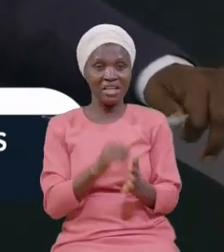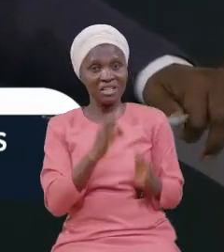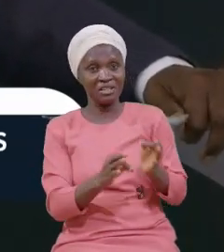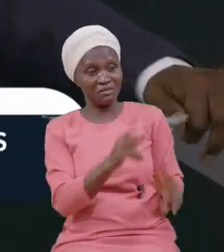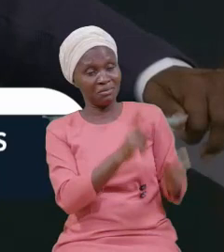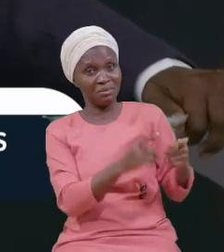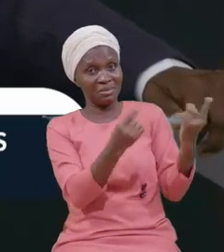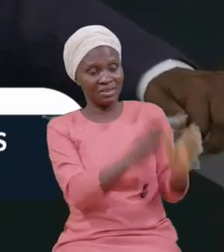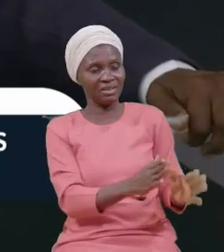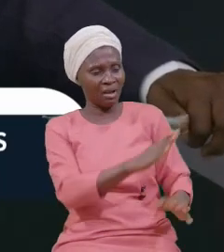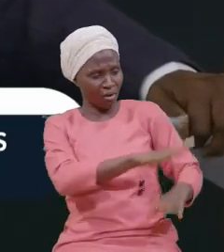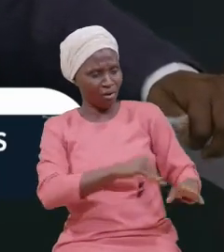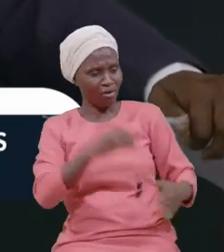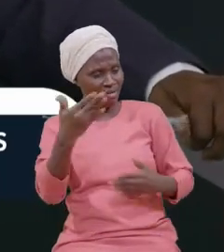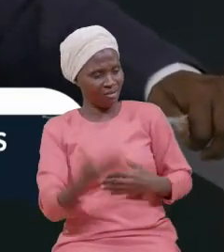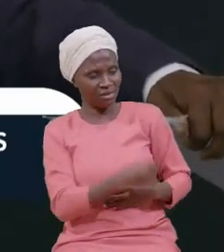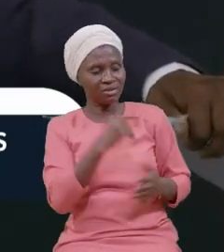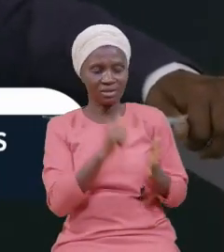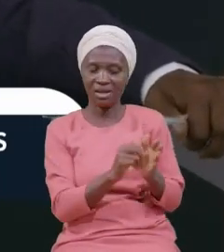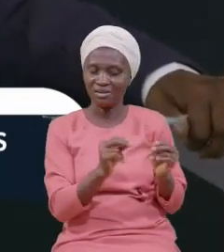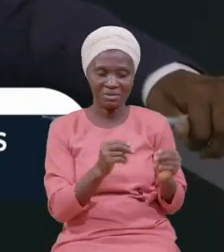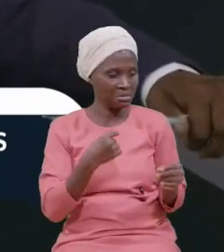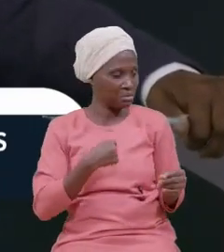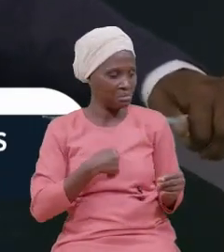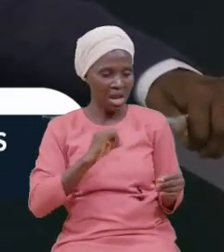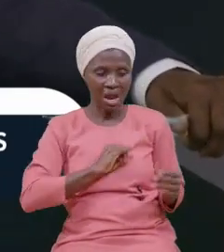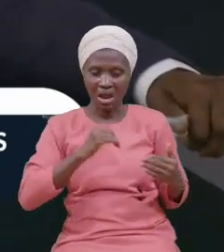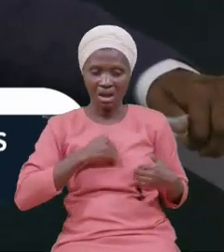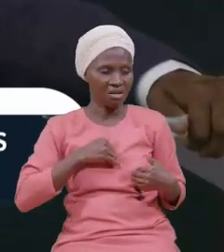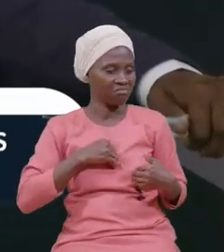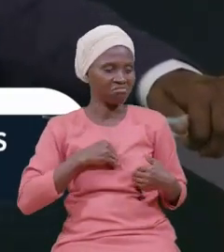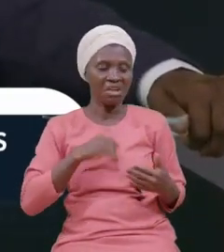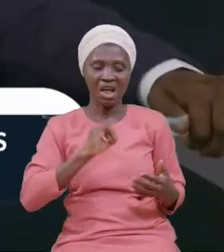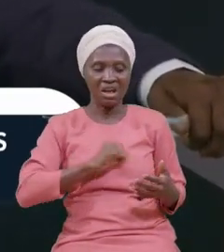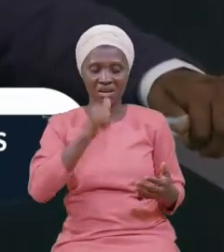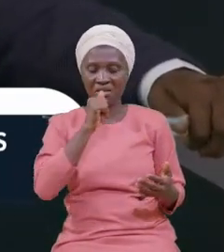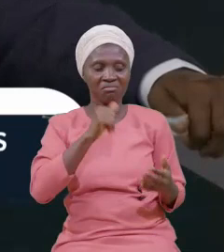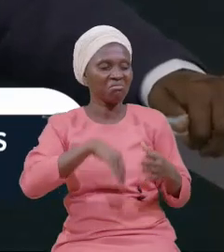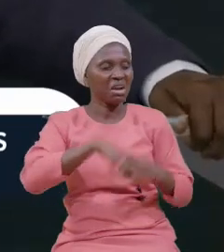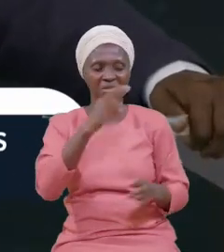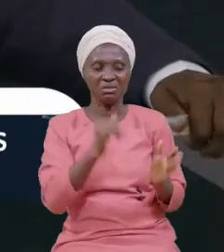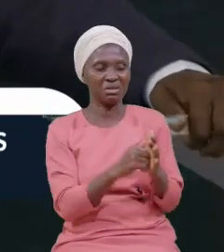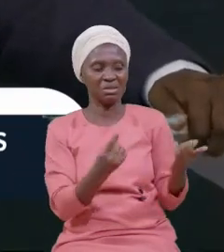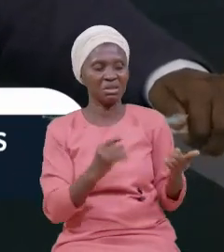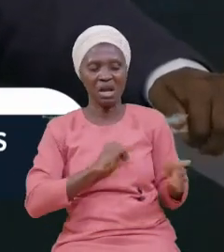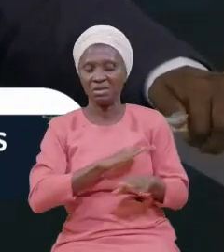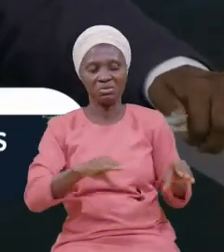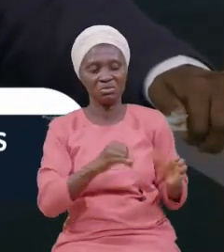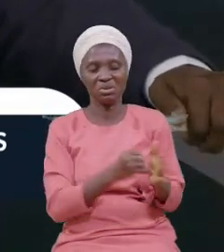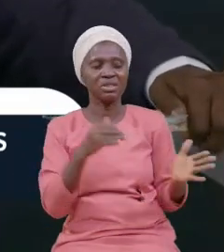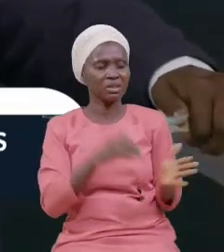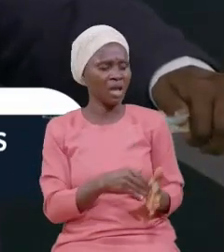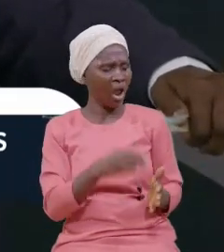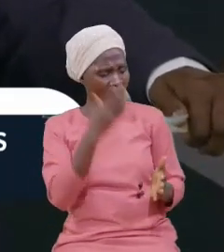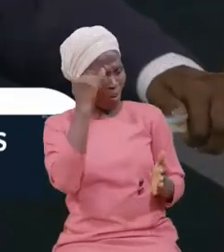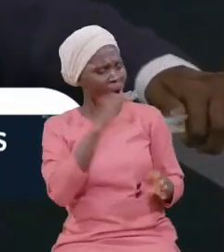I've graduated from that. I won't do that. Why don't you do that? Because I'm dead to the sin,